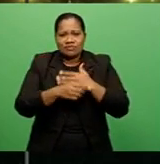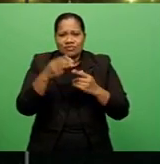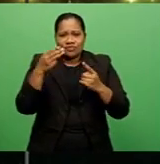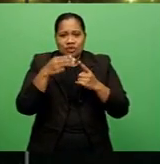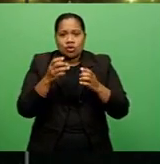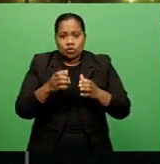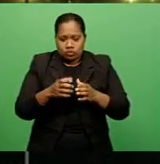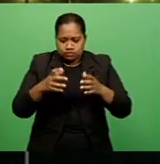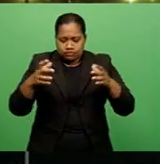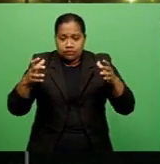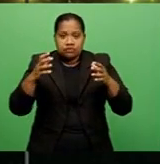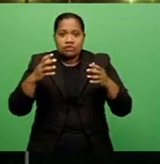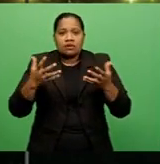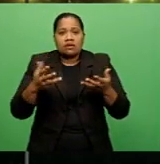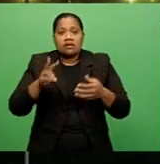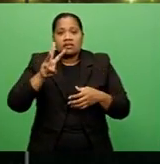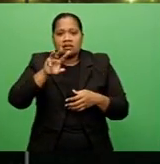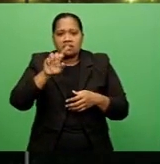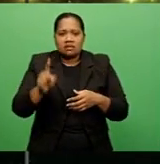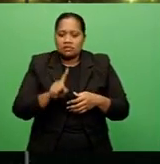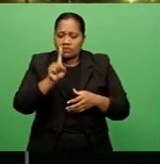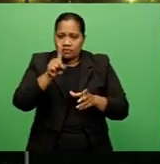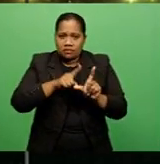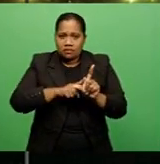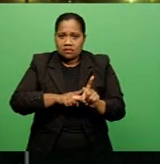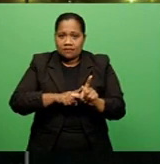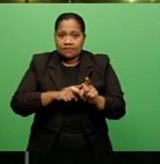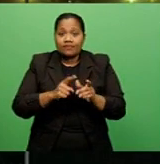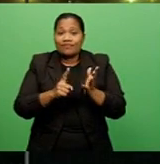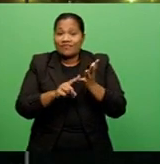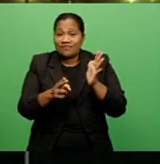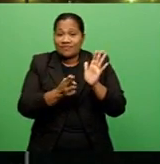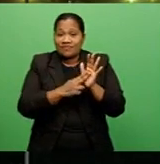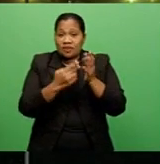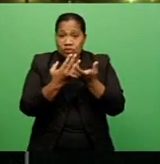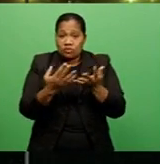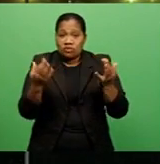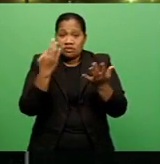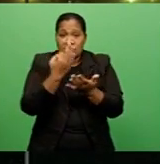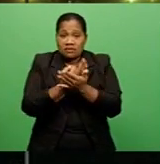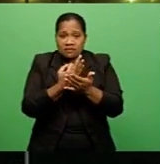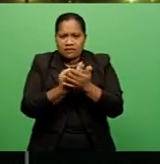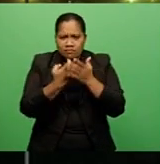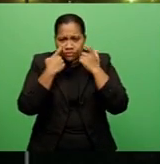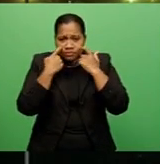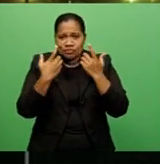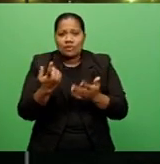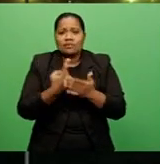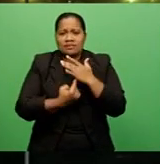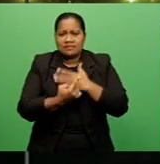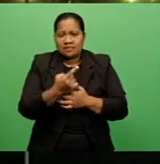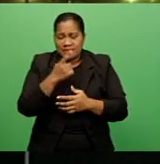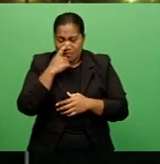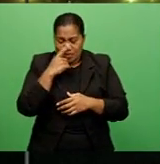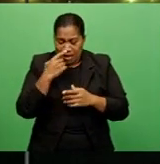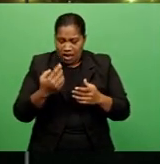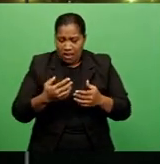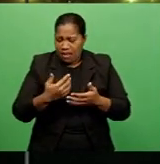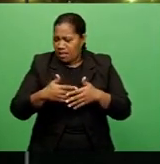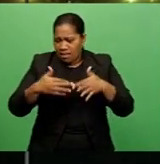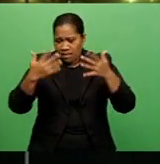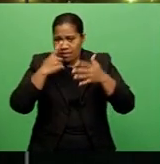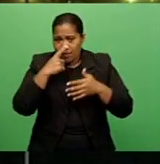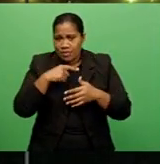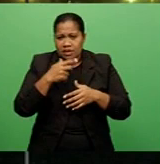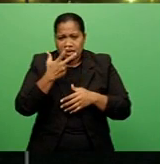by 3,000 per year. The United Nations Population Fund also reveals that the number of people aged 80 years